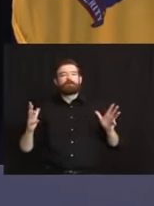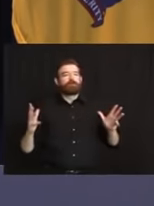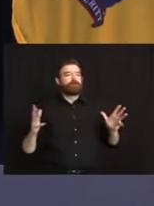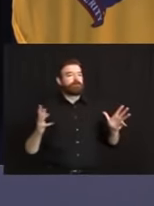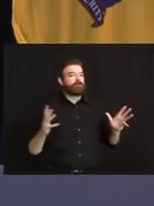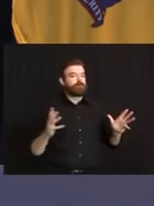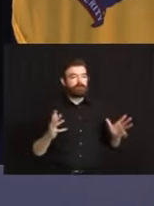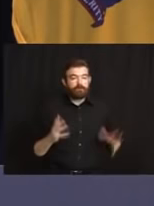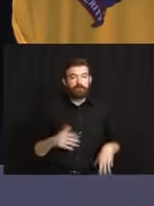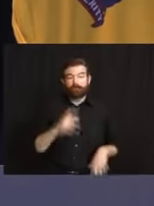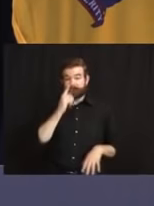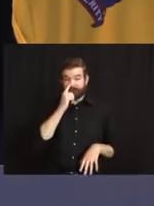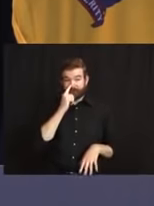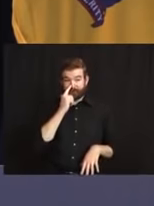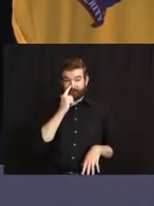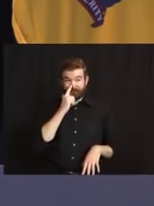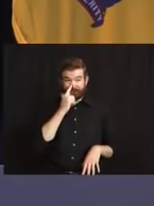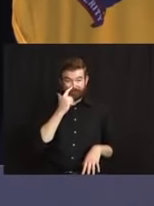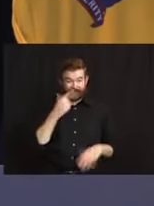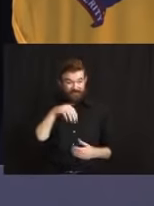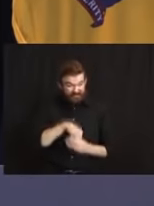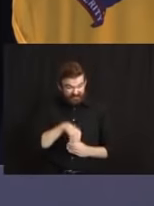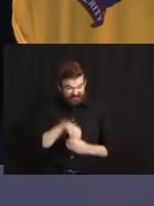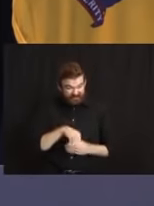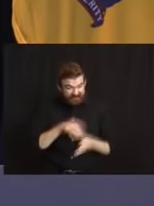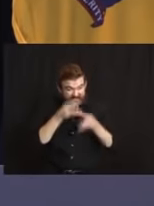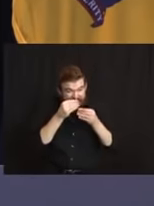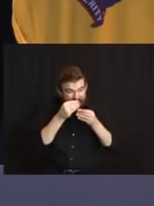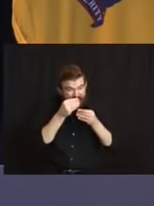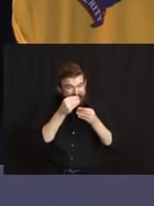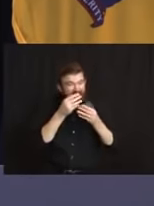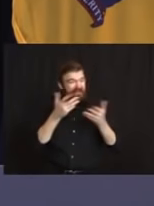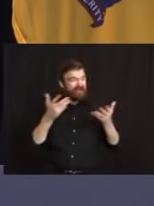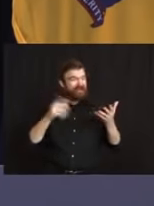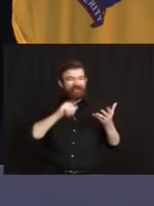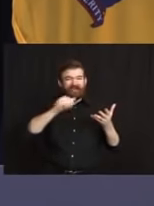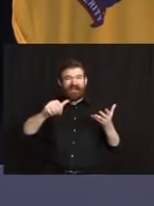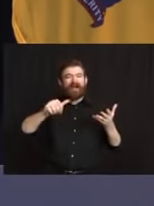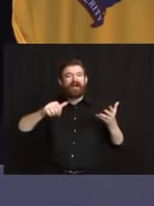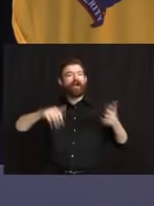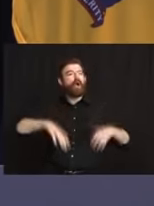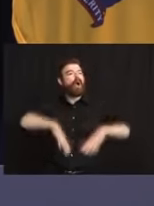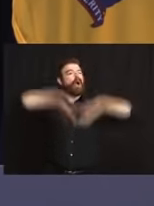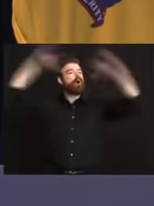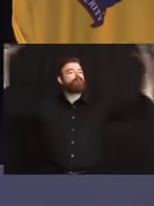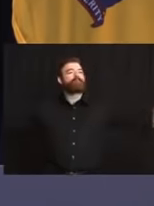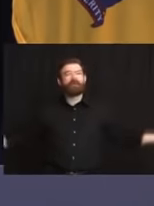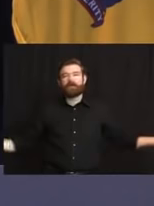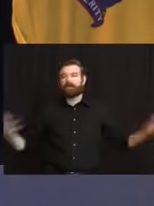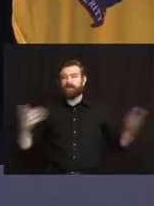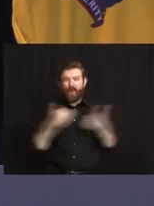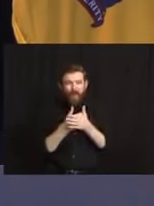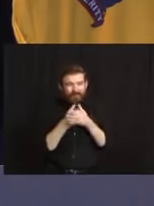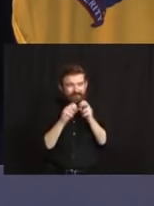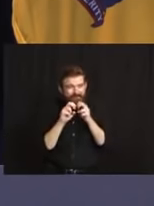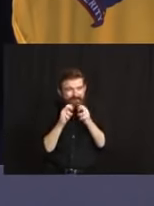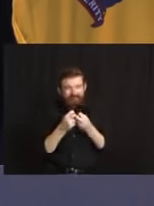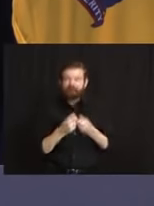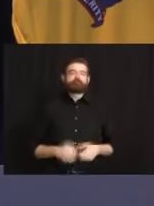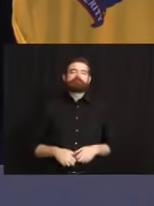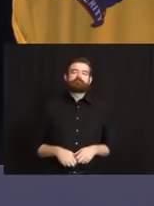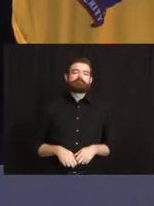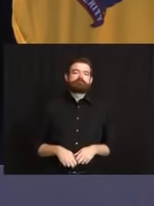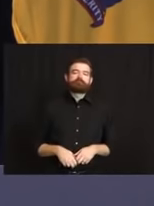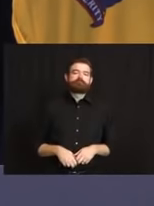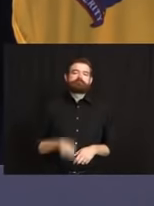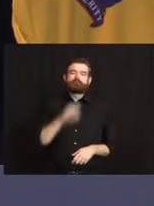lacking ventilation, sedentary, close proximity. That's a lethal combination. We'll try to give folks, we're trying to